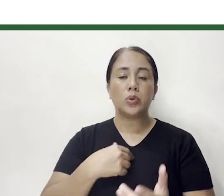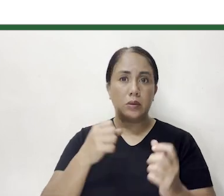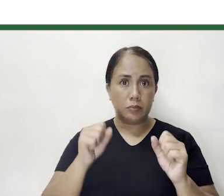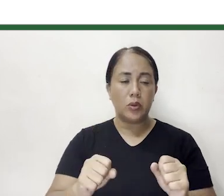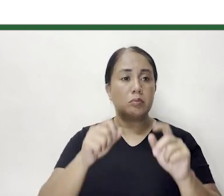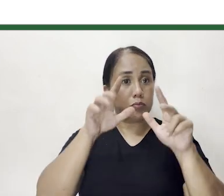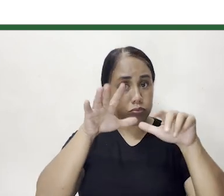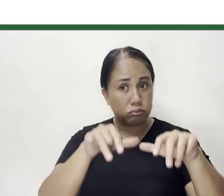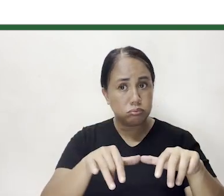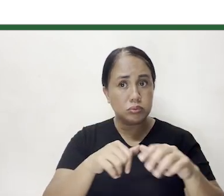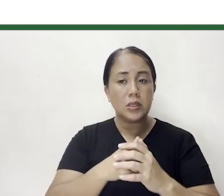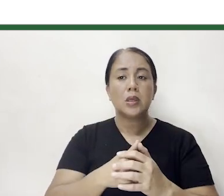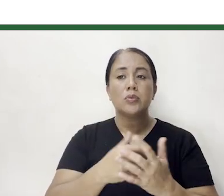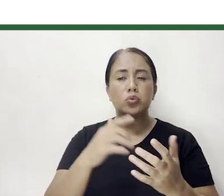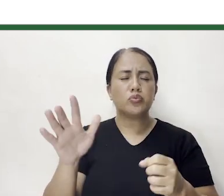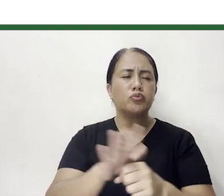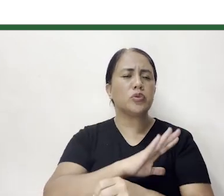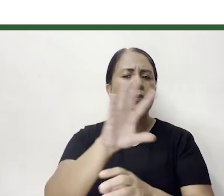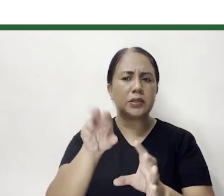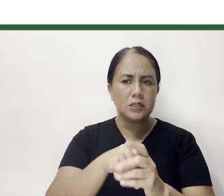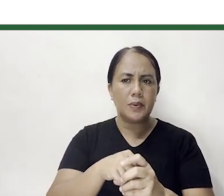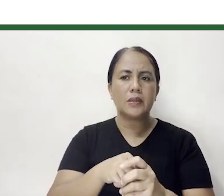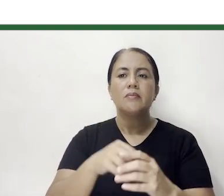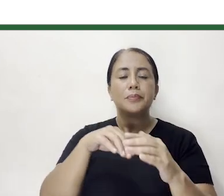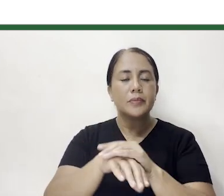In order to enable persons with disabilities to